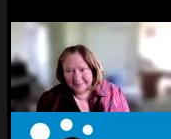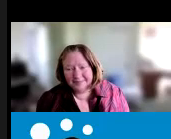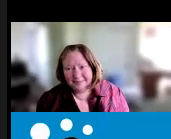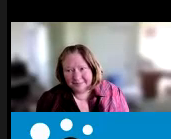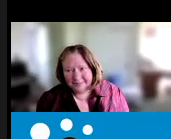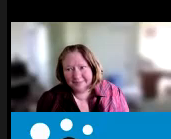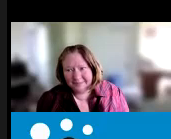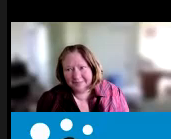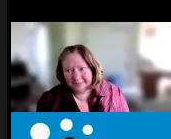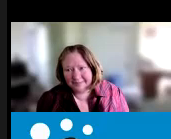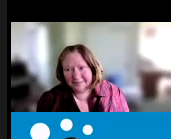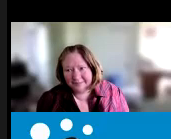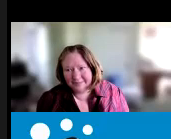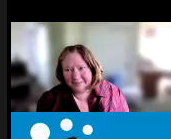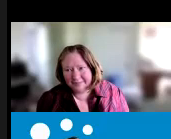up, but